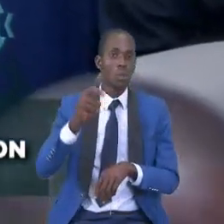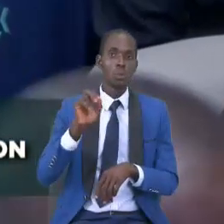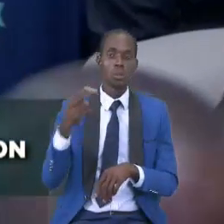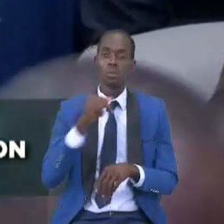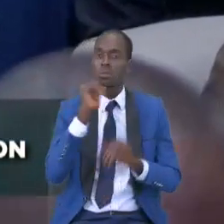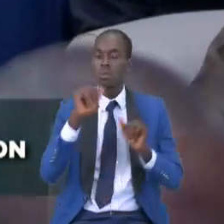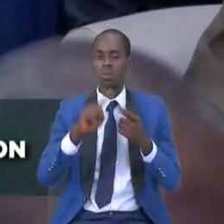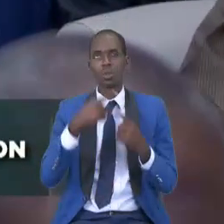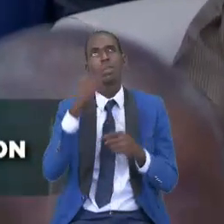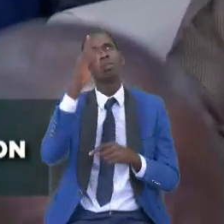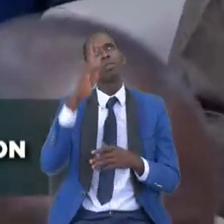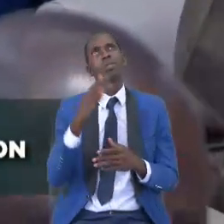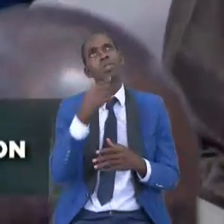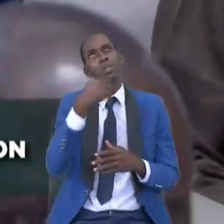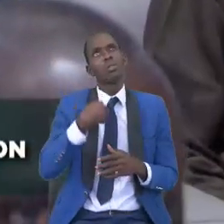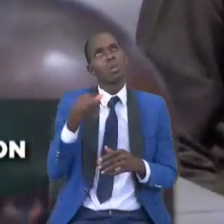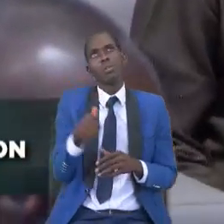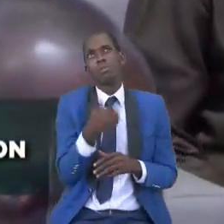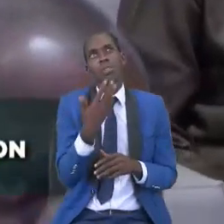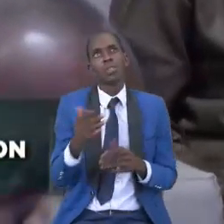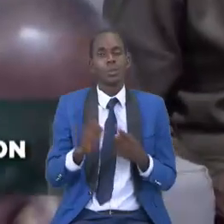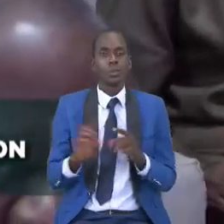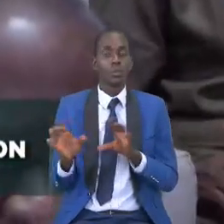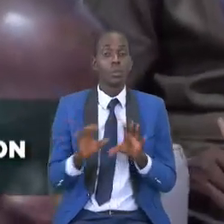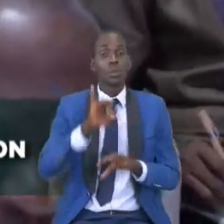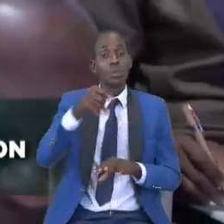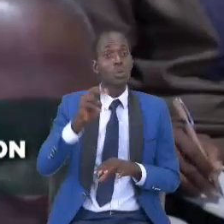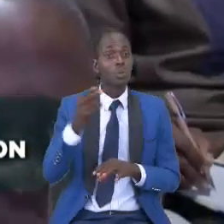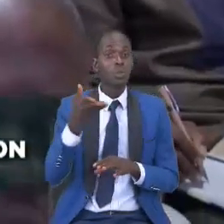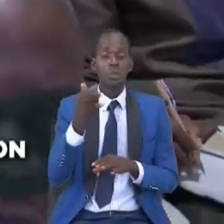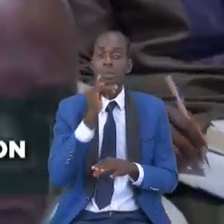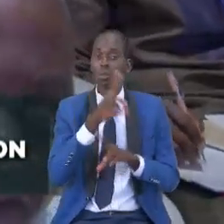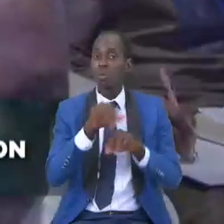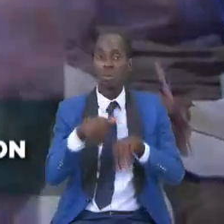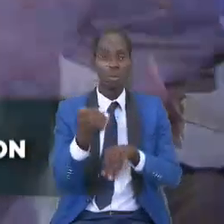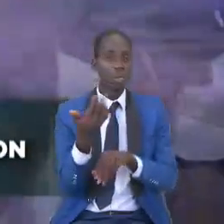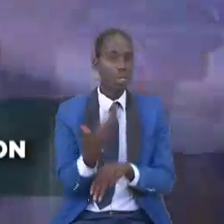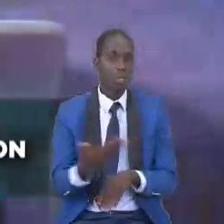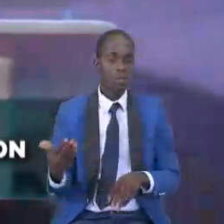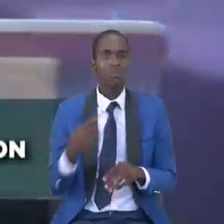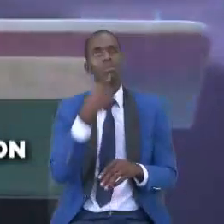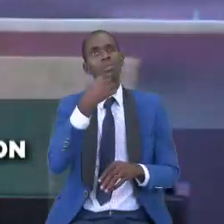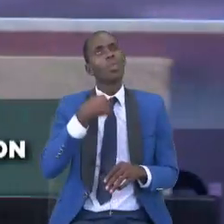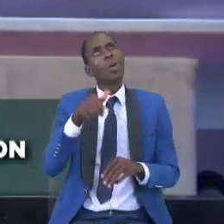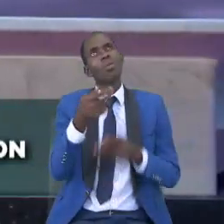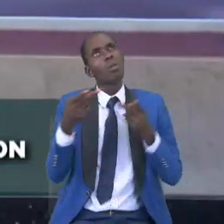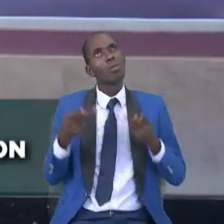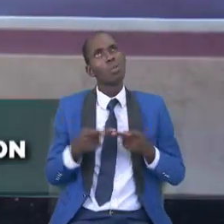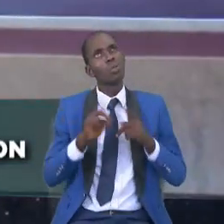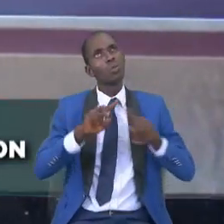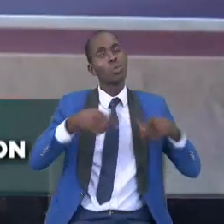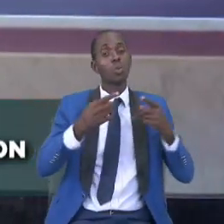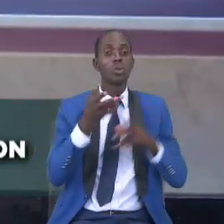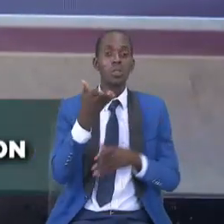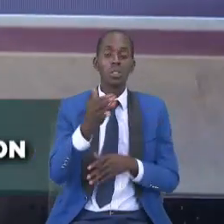said, God, tell me another thing to do. Jonah, there's no other thing. Tell me another place to go. There's no